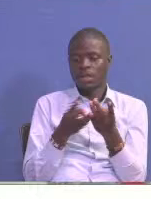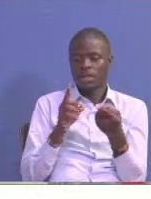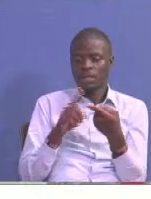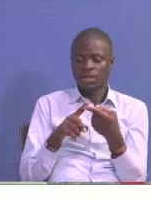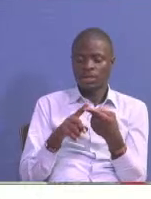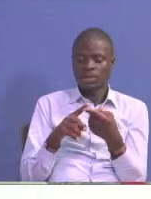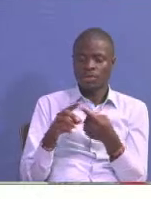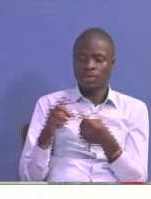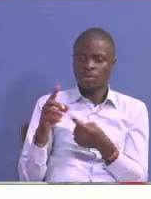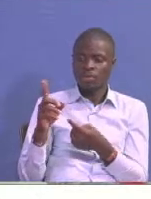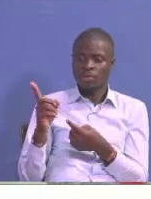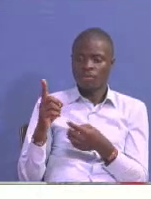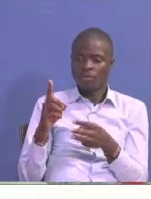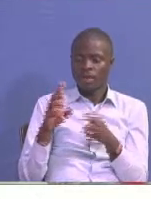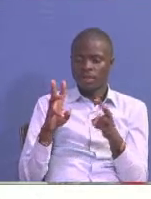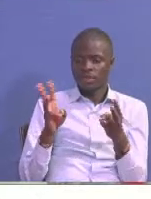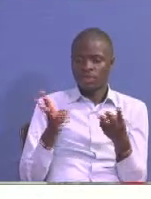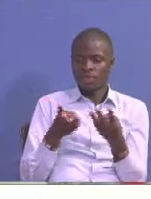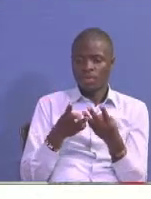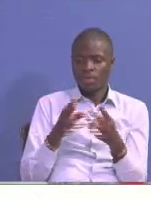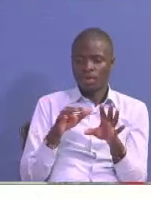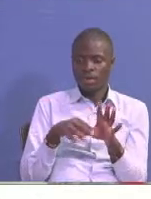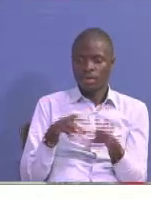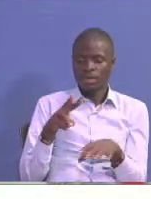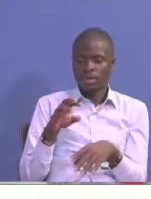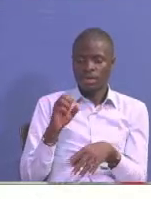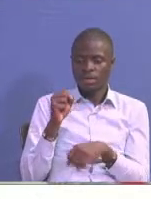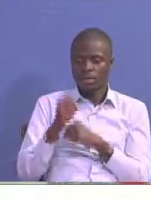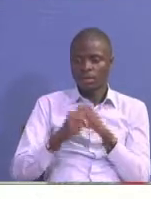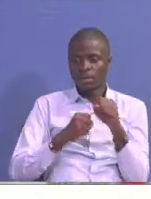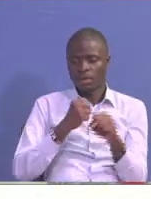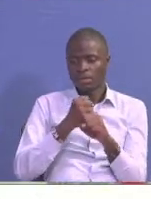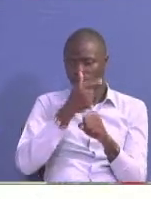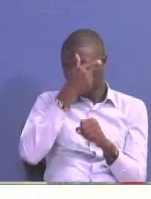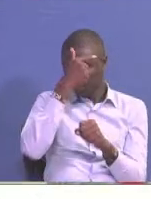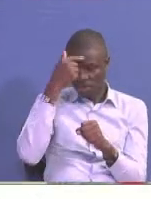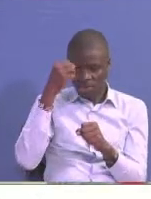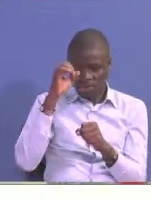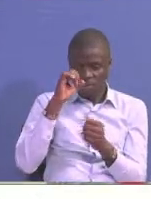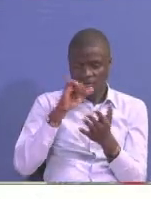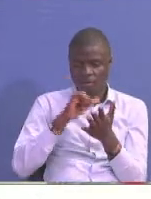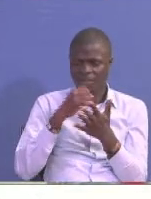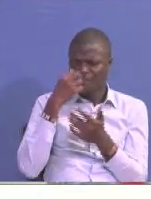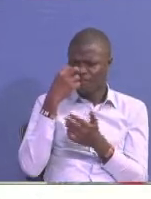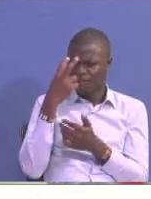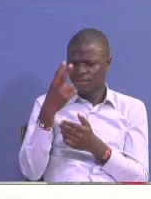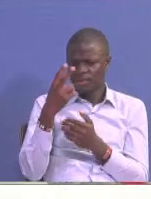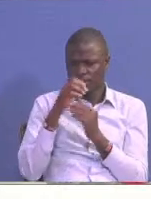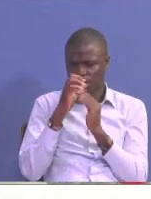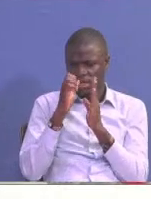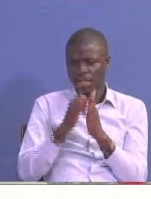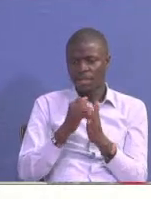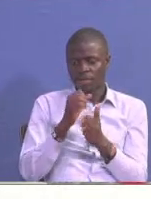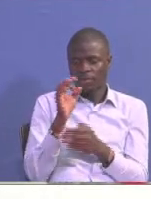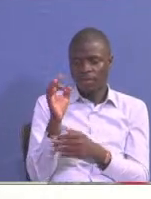And that was because of a visionary leadership of their first